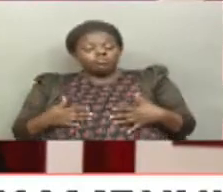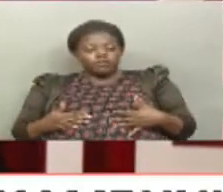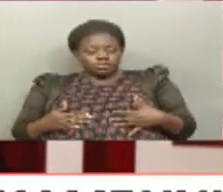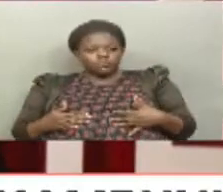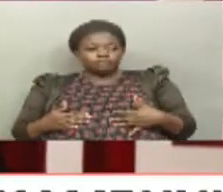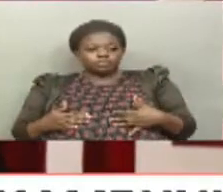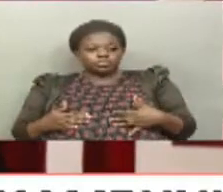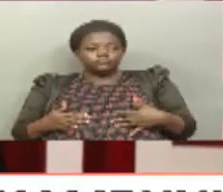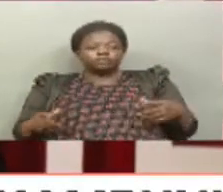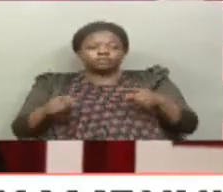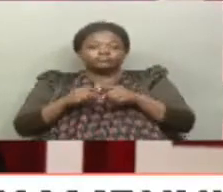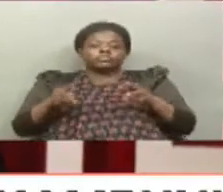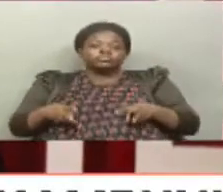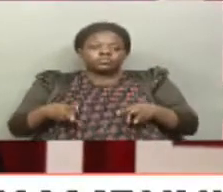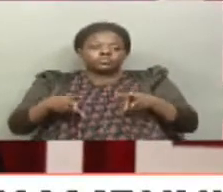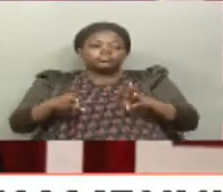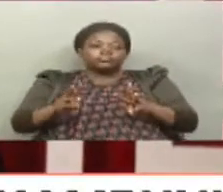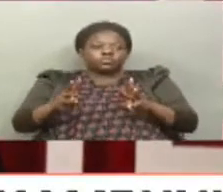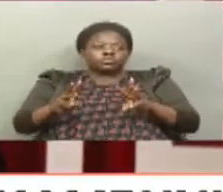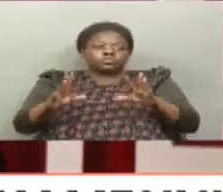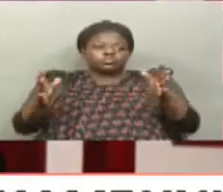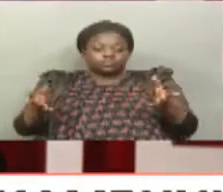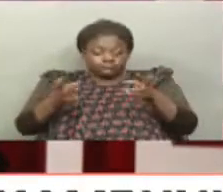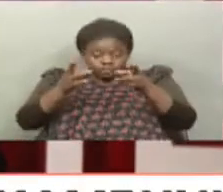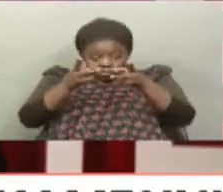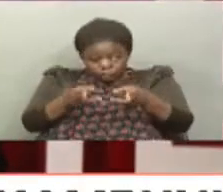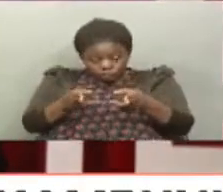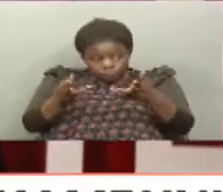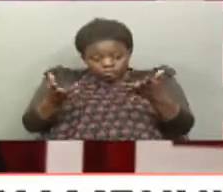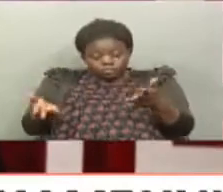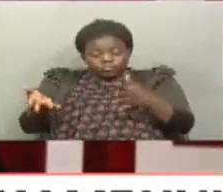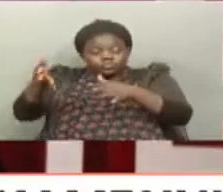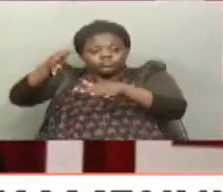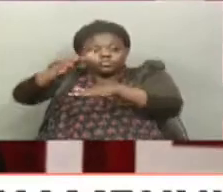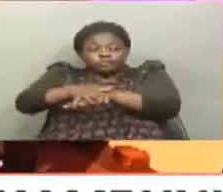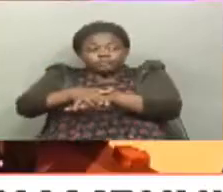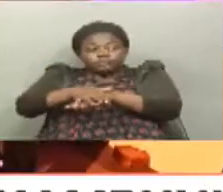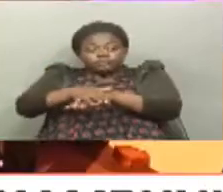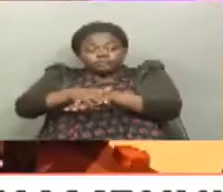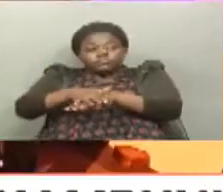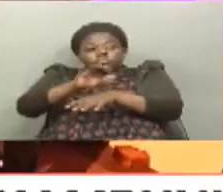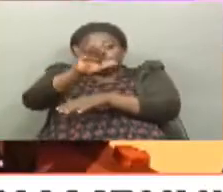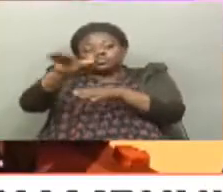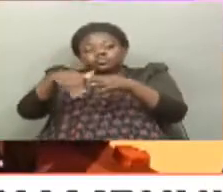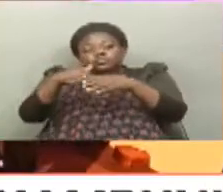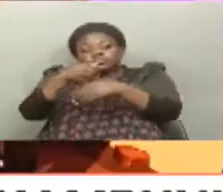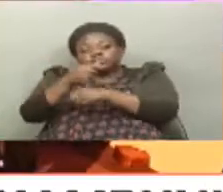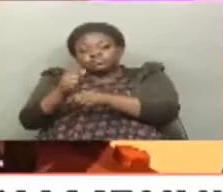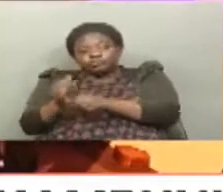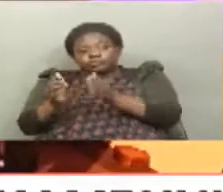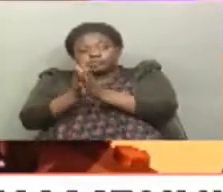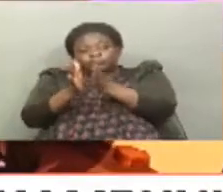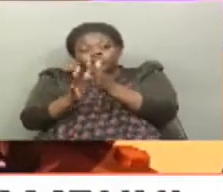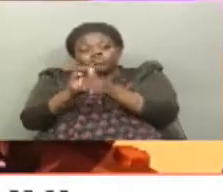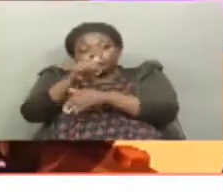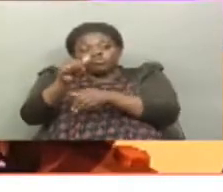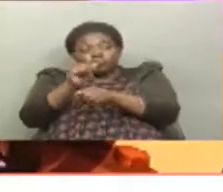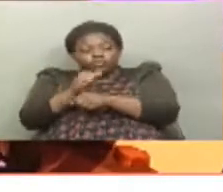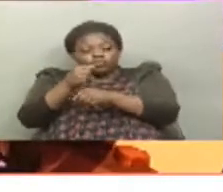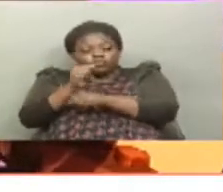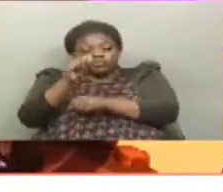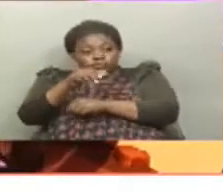that same way, this is a way in which we would hope that it will be entrenched in all companies. Alambulute emirimu emirala egikolebwa